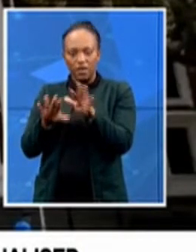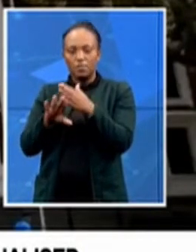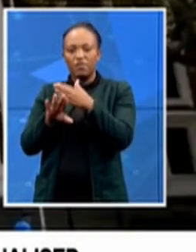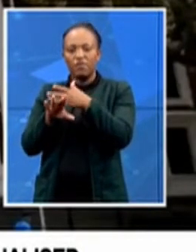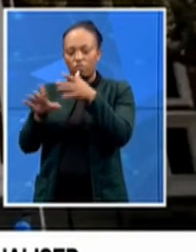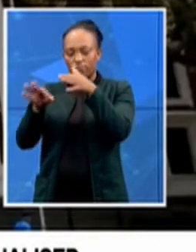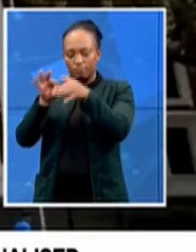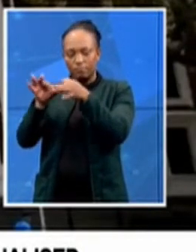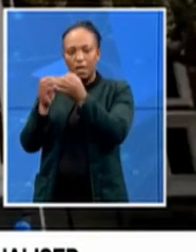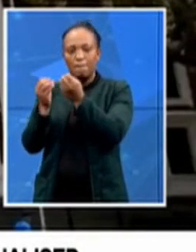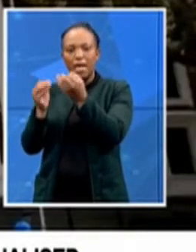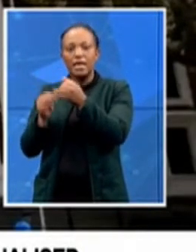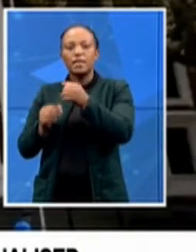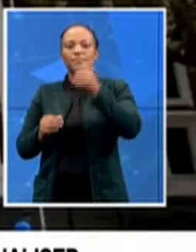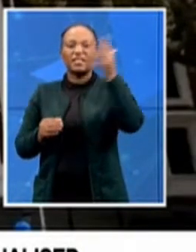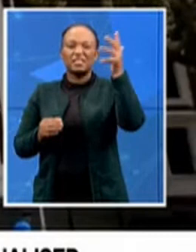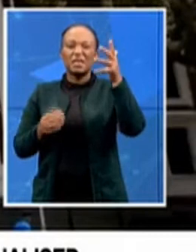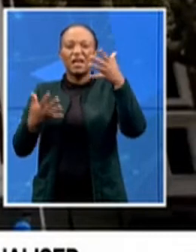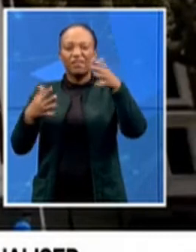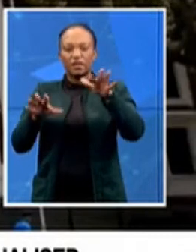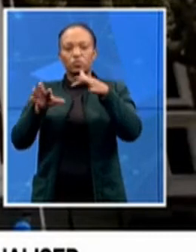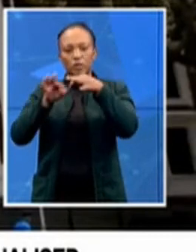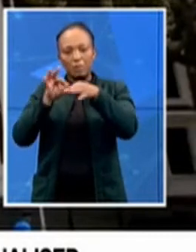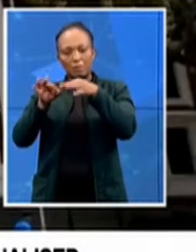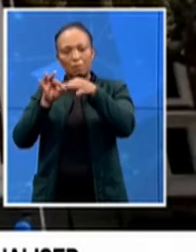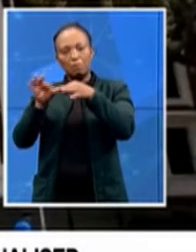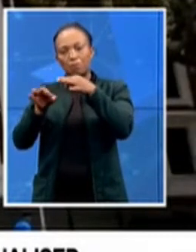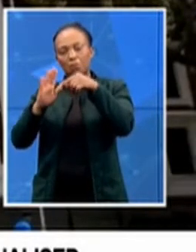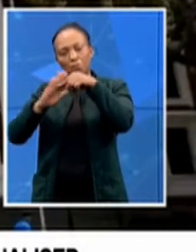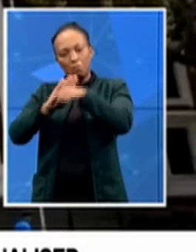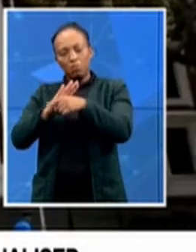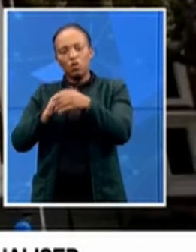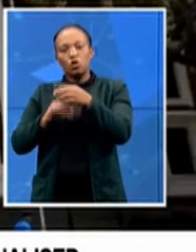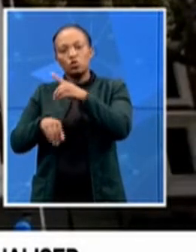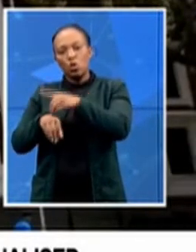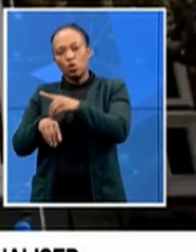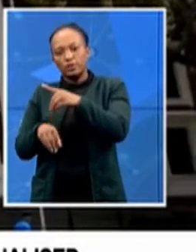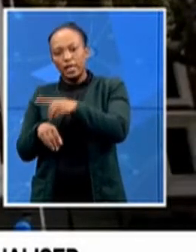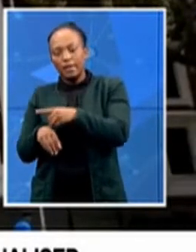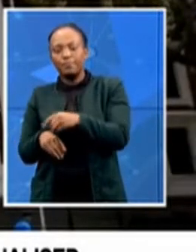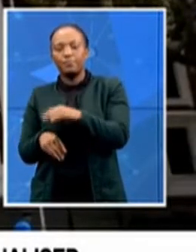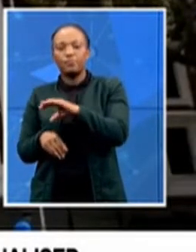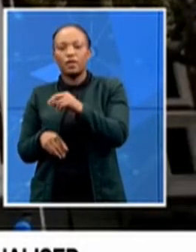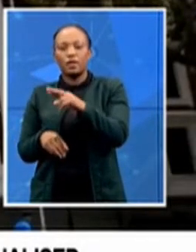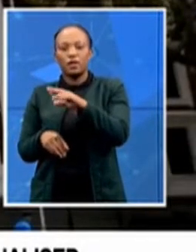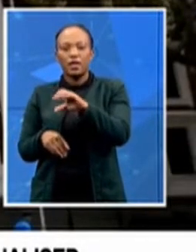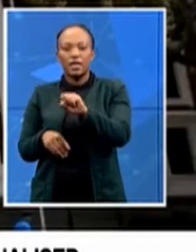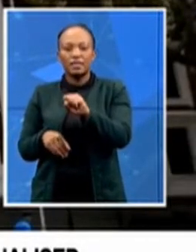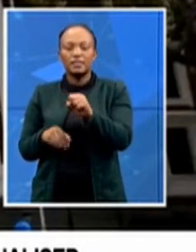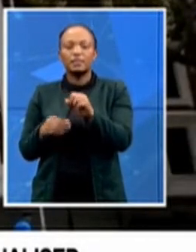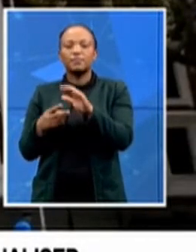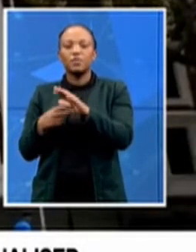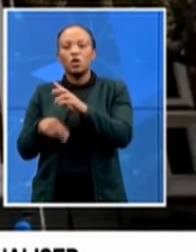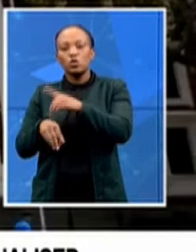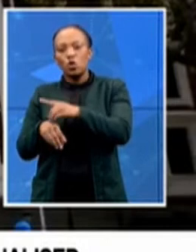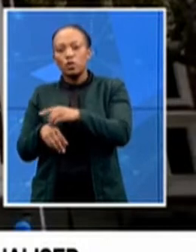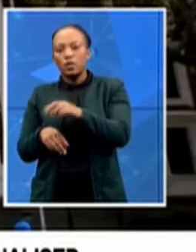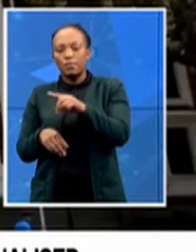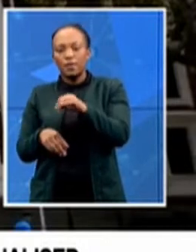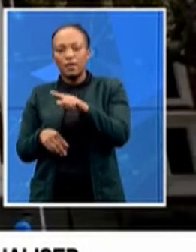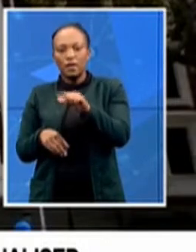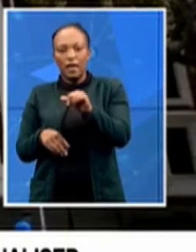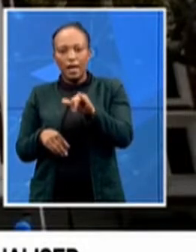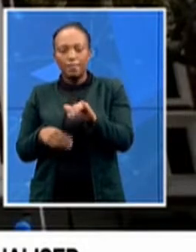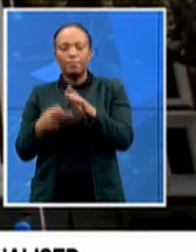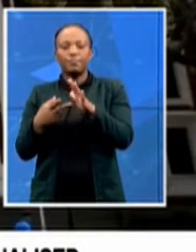from Dr. Crisp, Dr. Pillay, our Professor Rees and Glenda Gray and